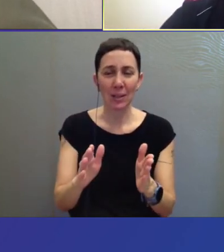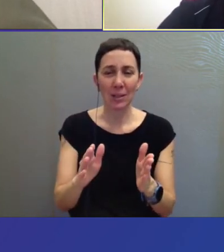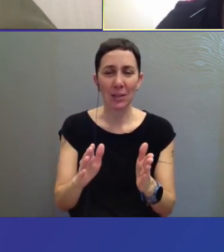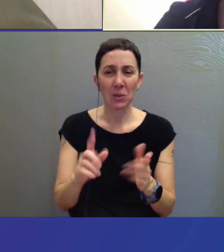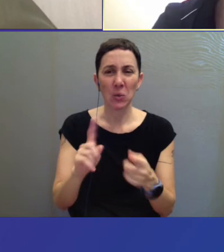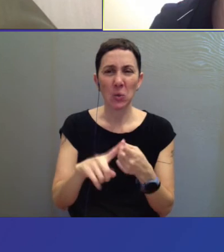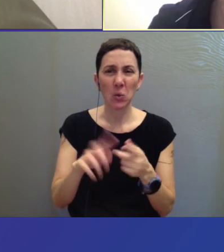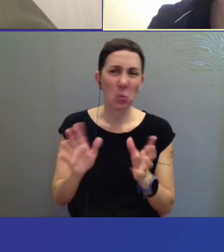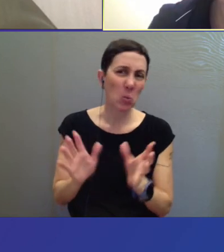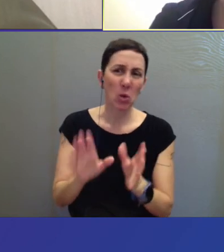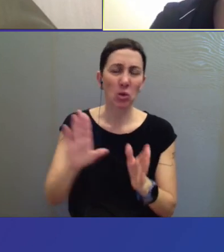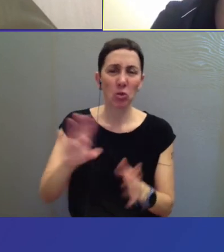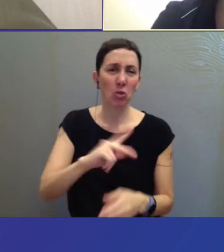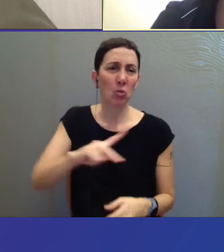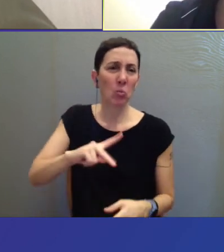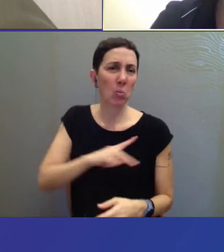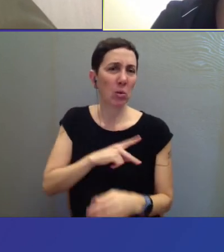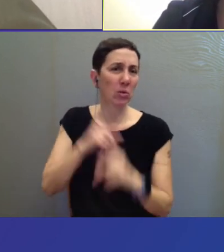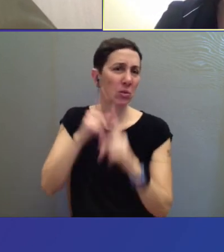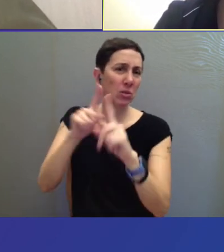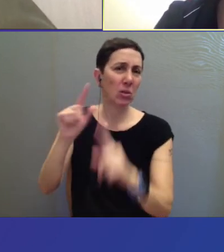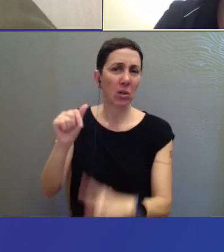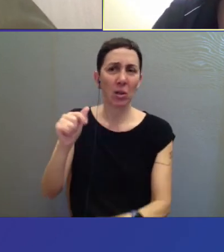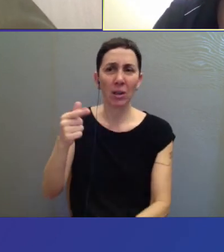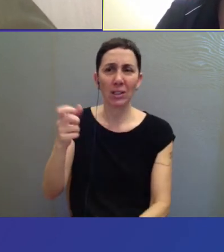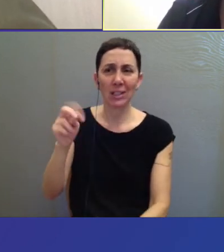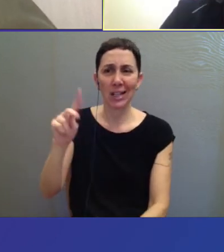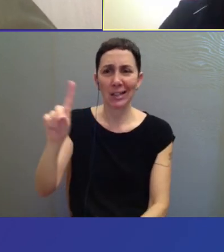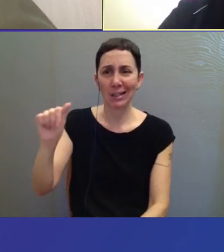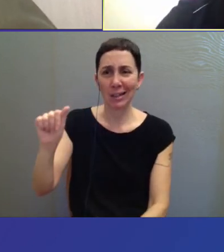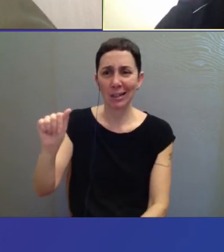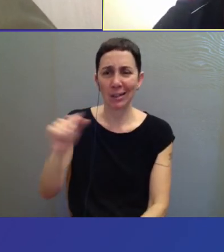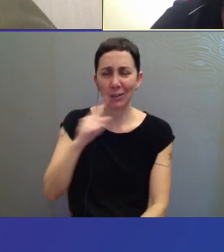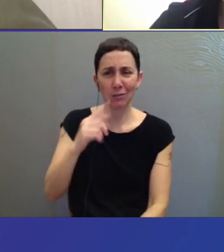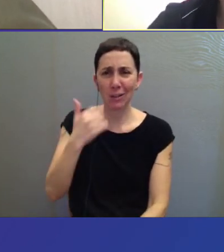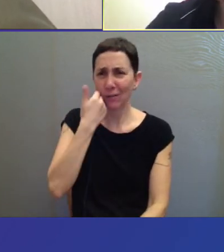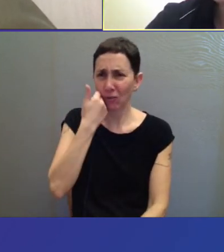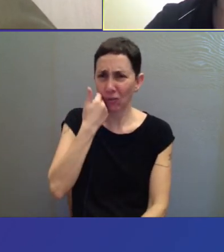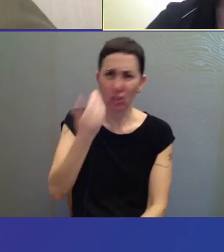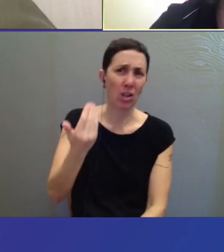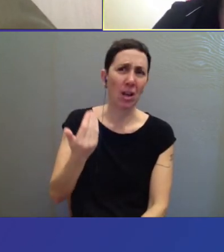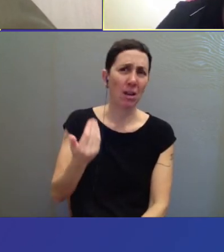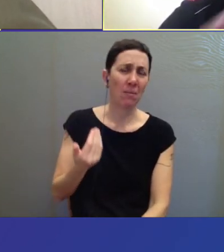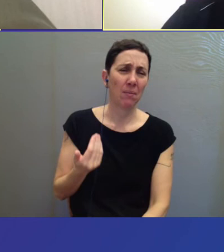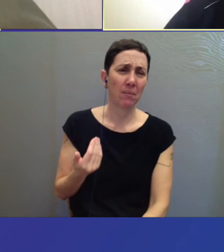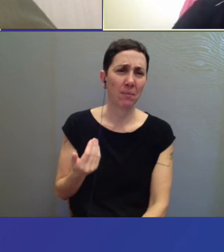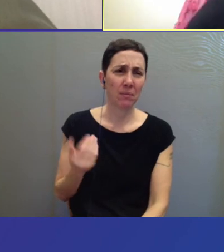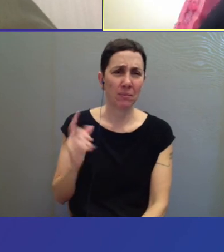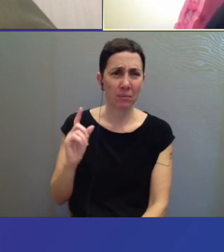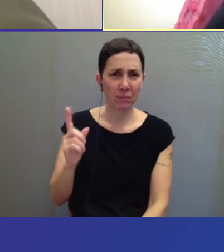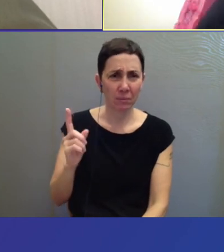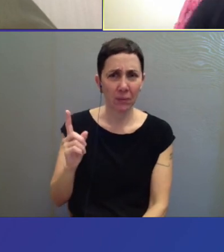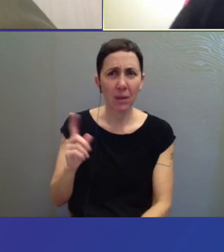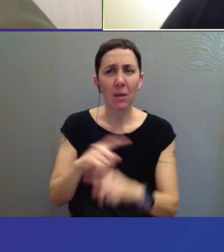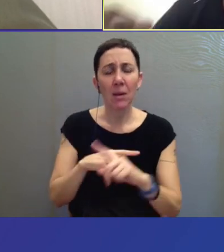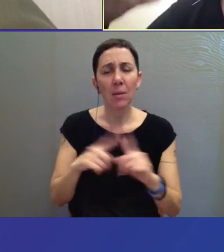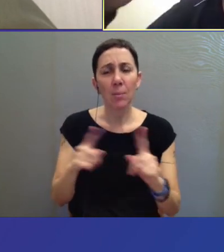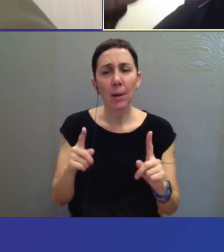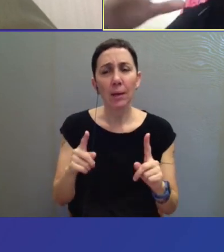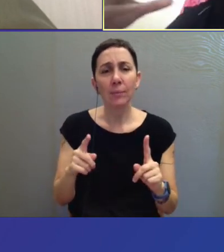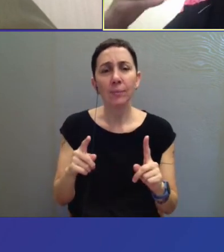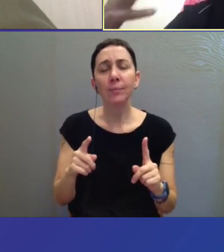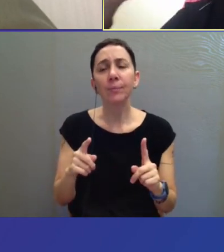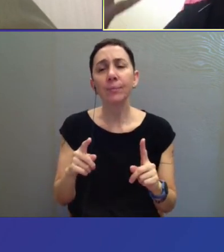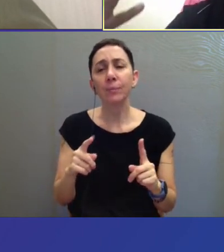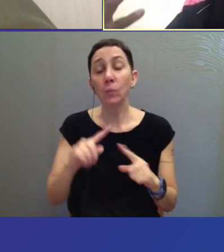push through one's personal agenda is really, really shameful. But I do want to mention that